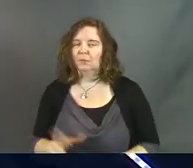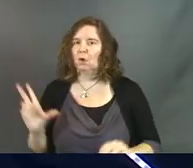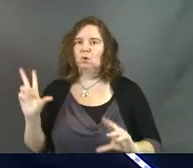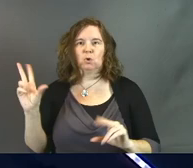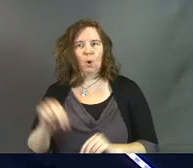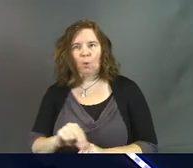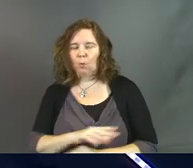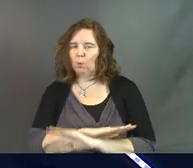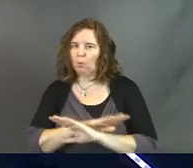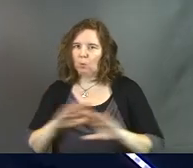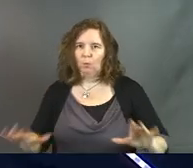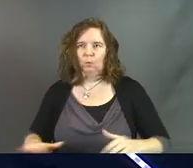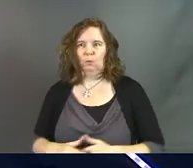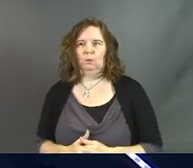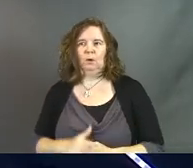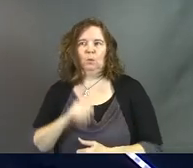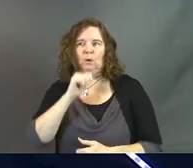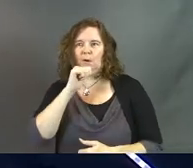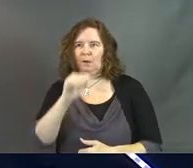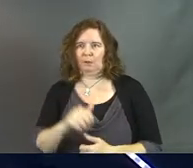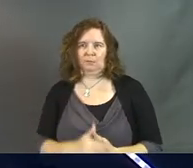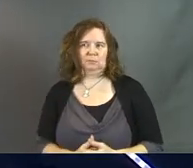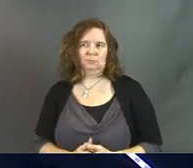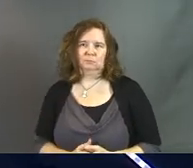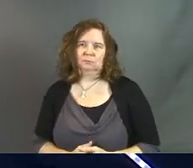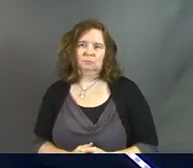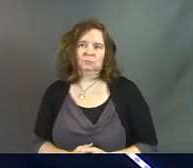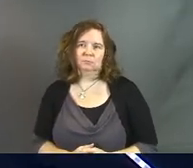No, we're not.